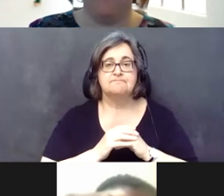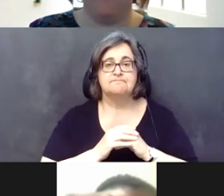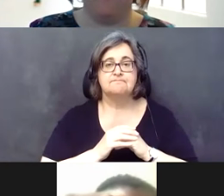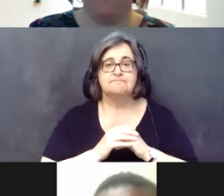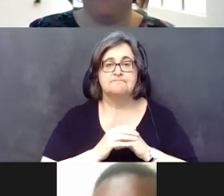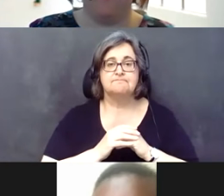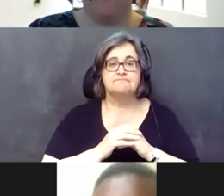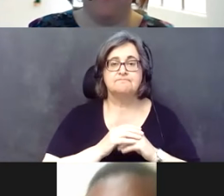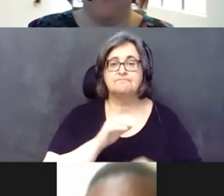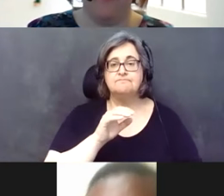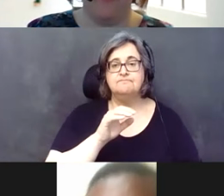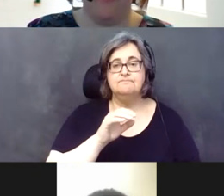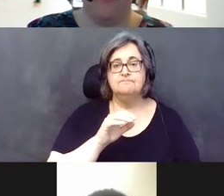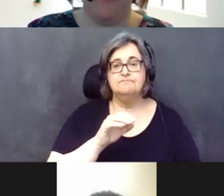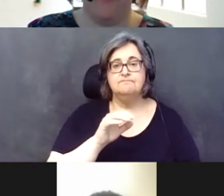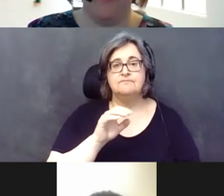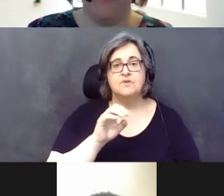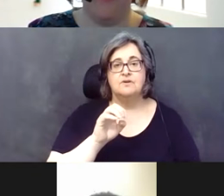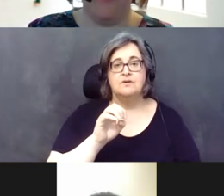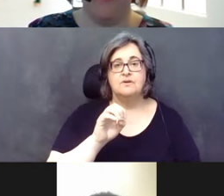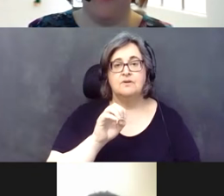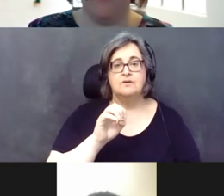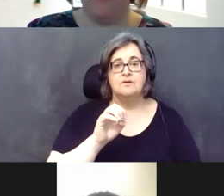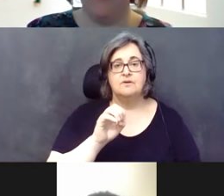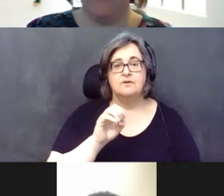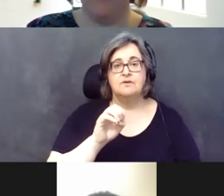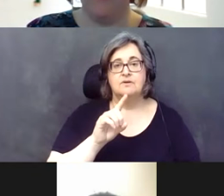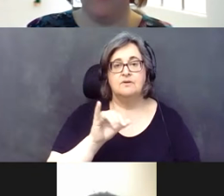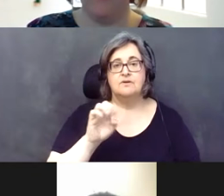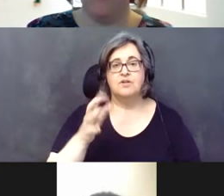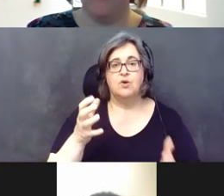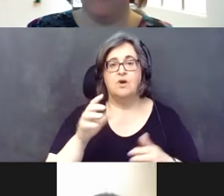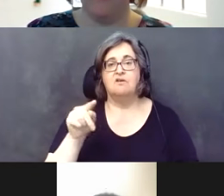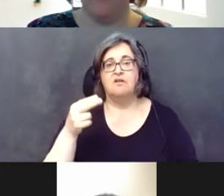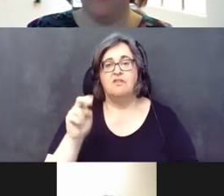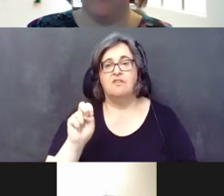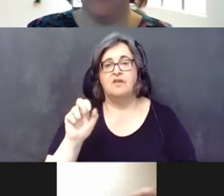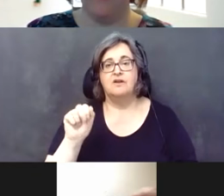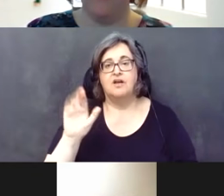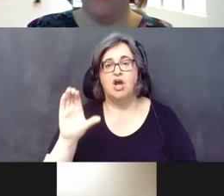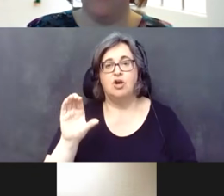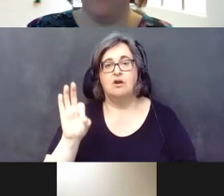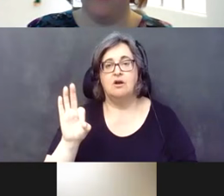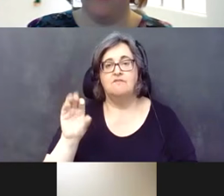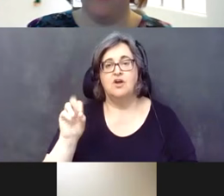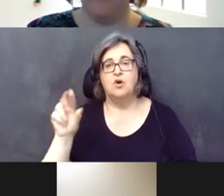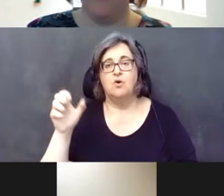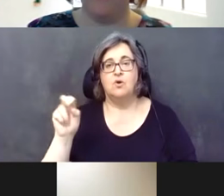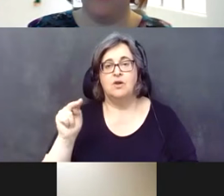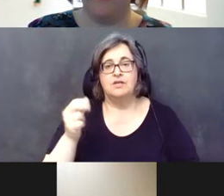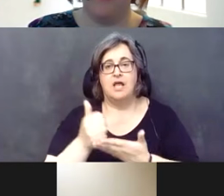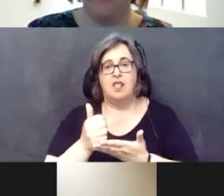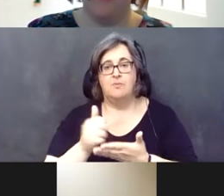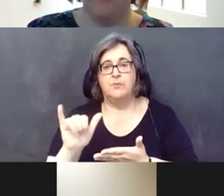And I would like to get the ARC of Oregon to help with this. So